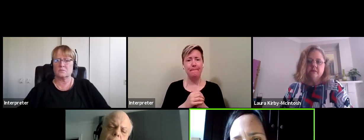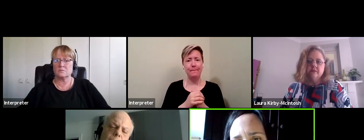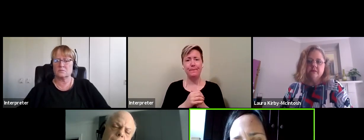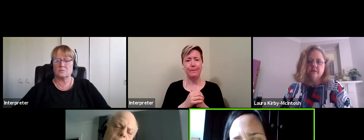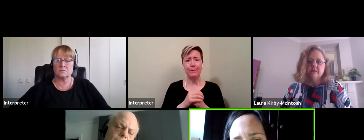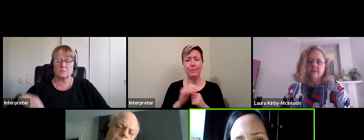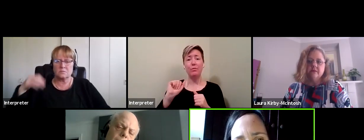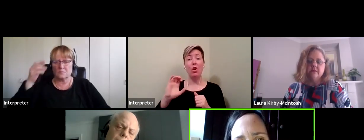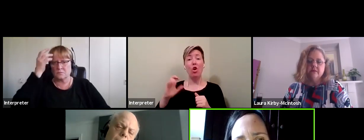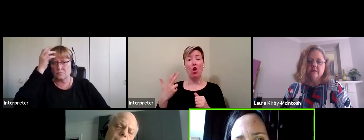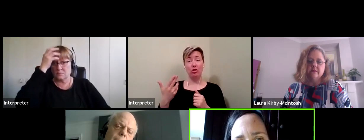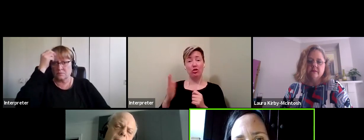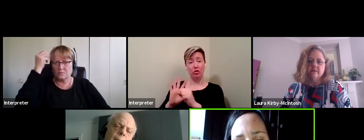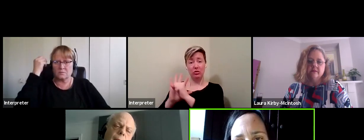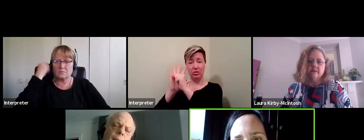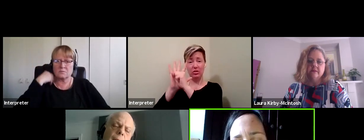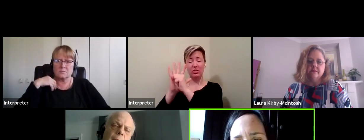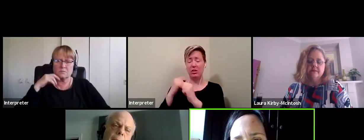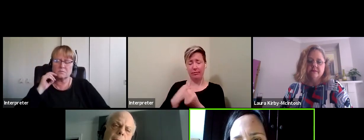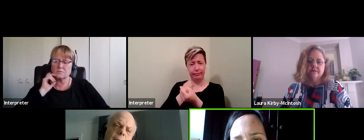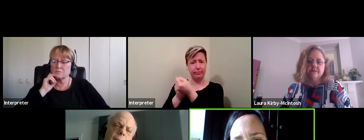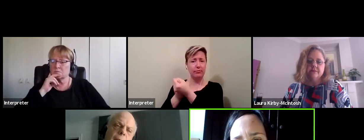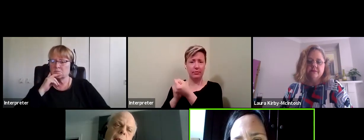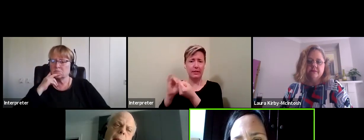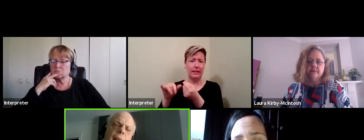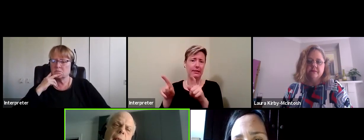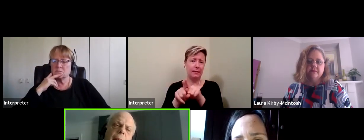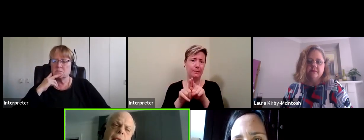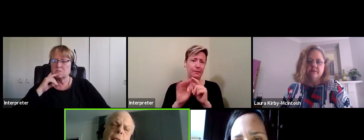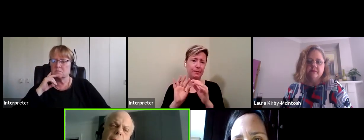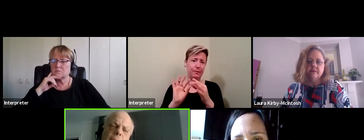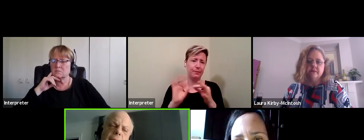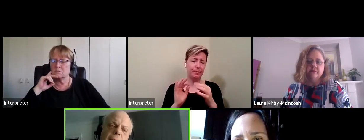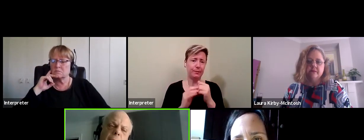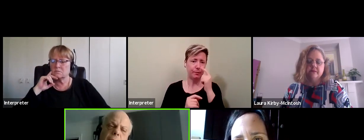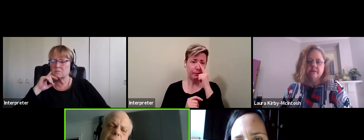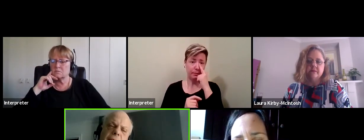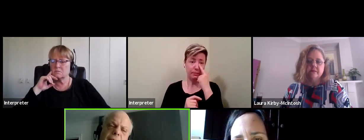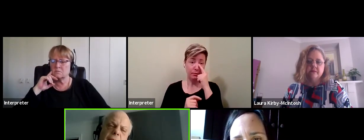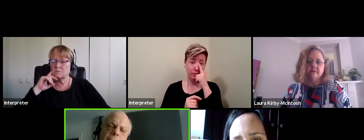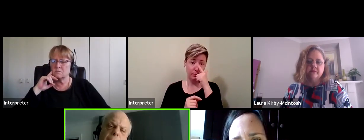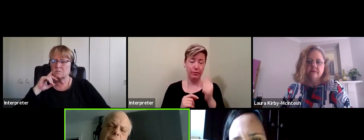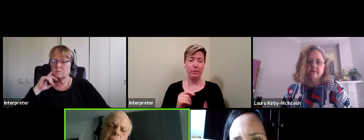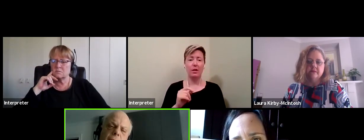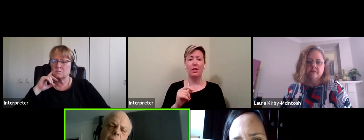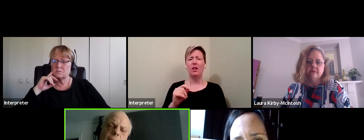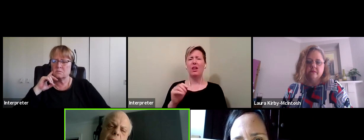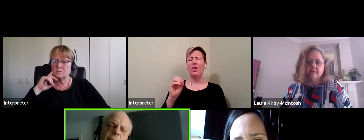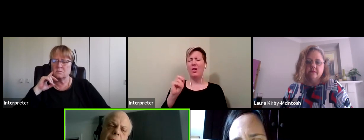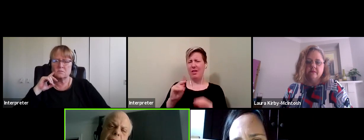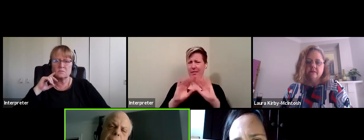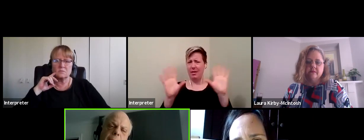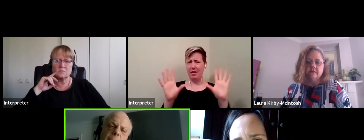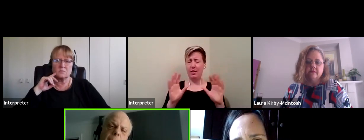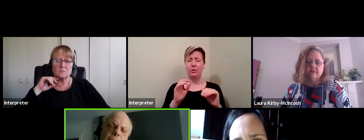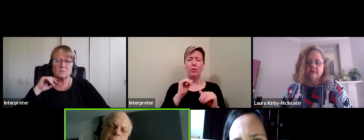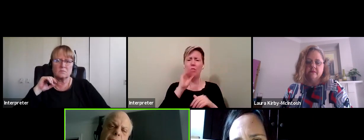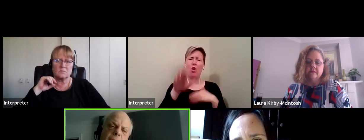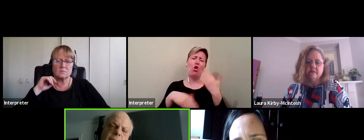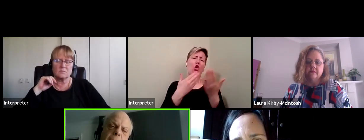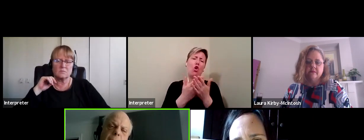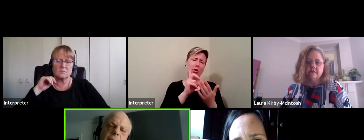called for them to be revised in that open letter. So Let, let me just clarify this. So what we're facing is a person, not every disability, but a